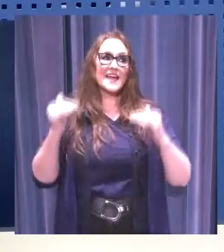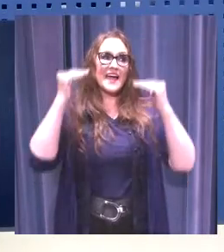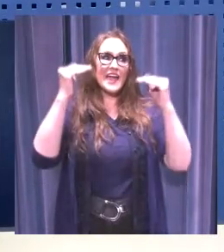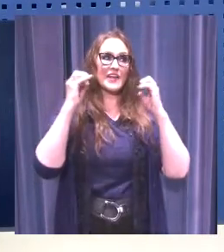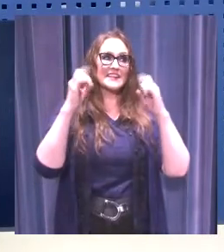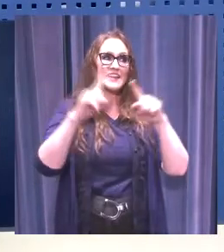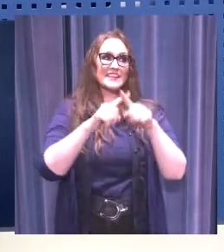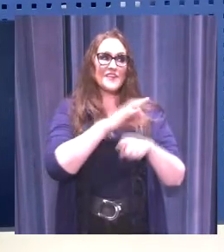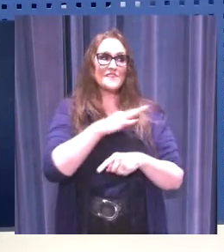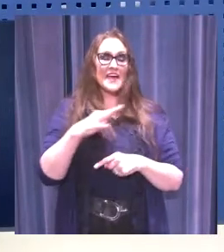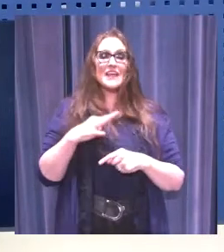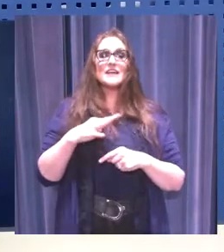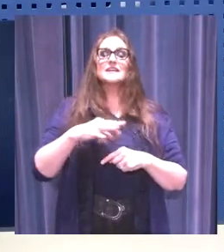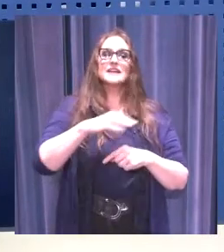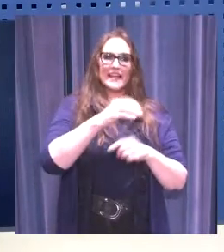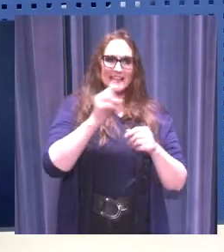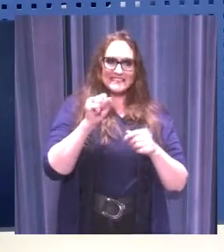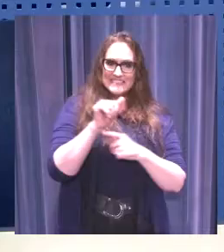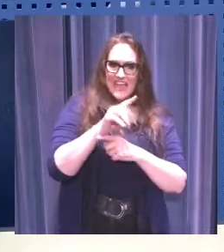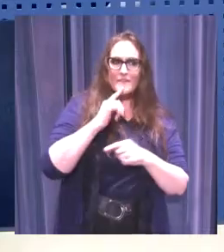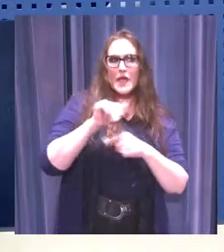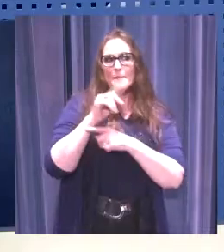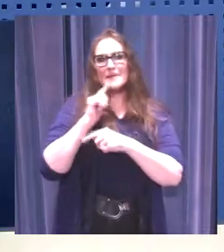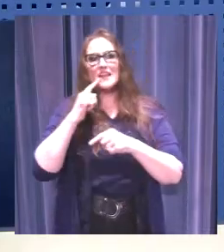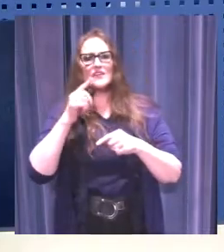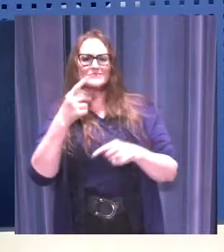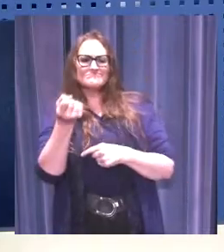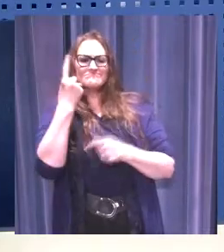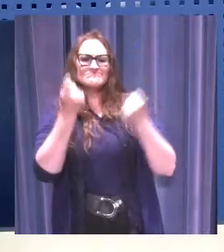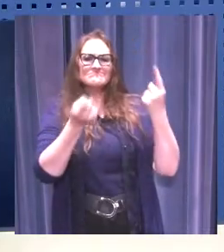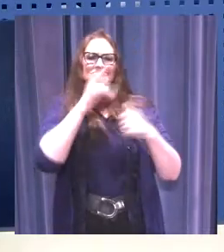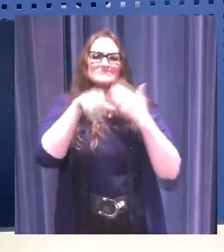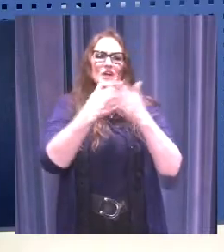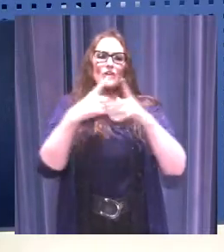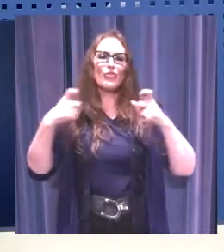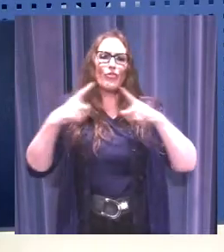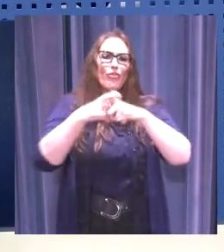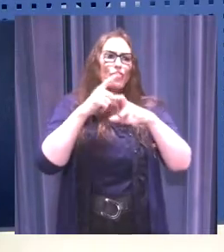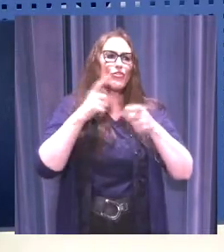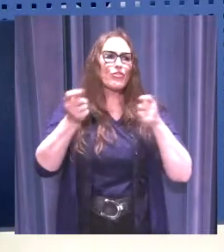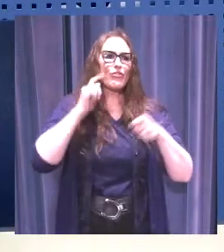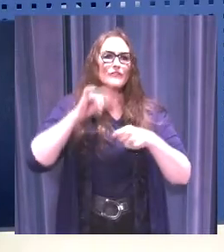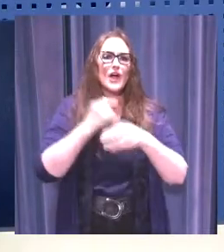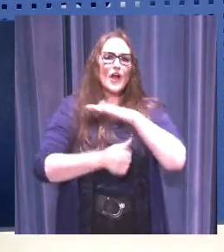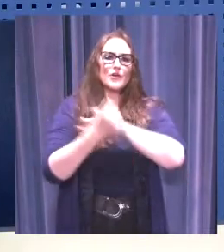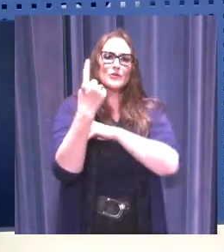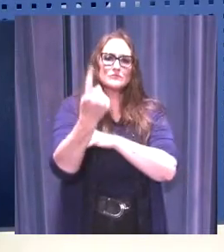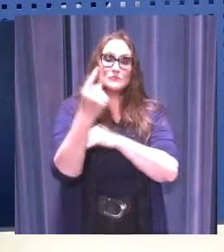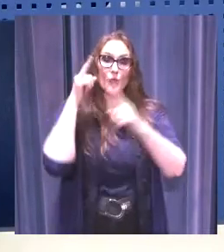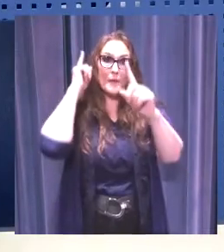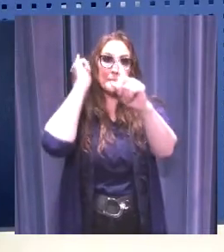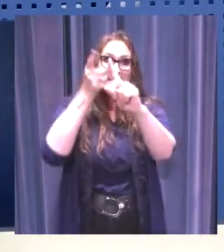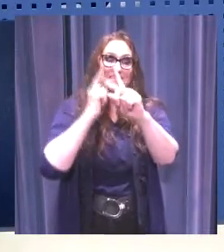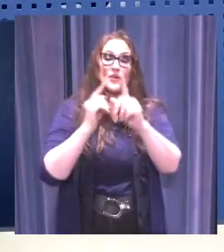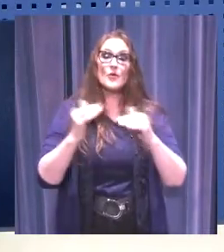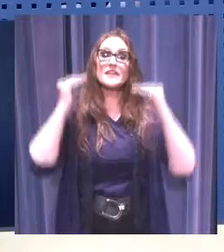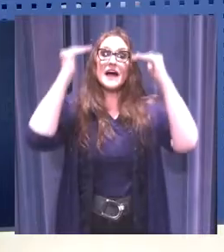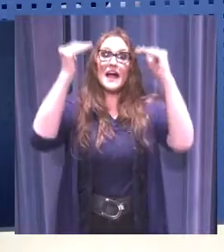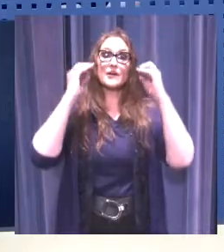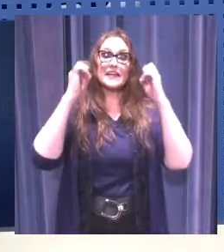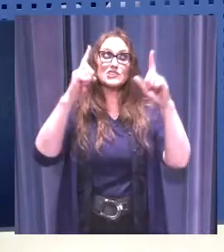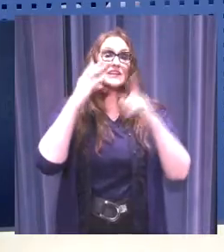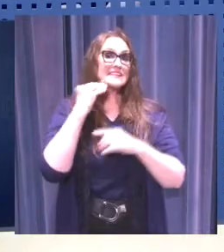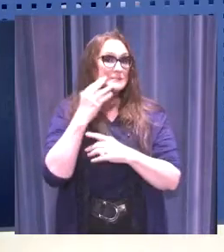faculty, administrators, or staff understand the complexities of operating a college under a singular mission, and with higher education